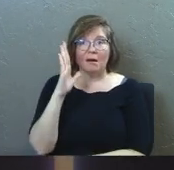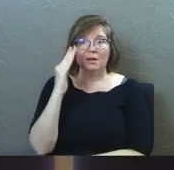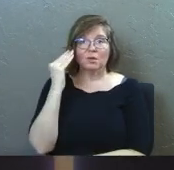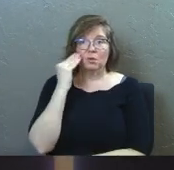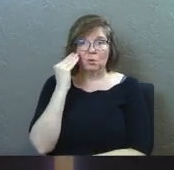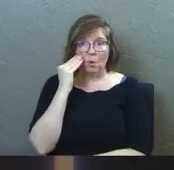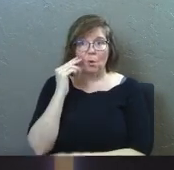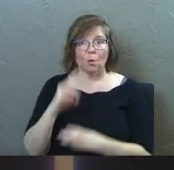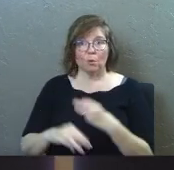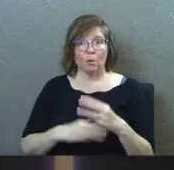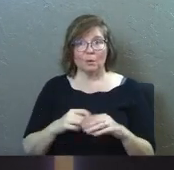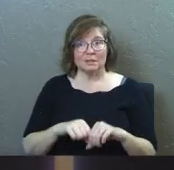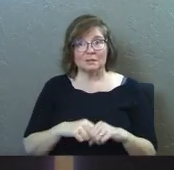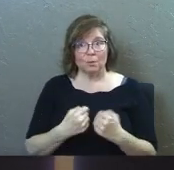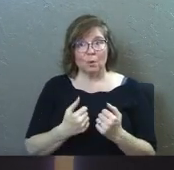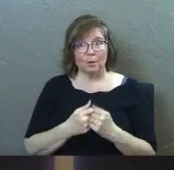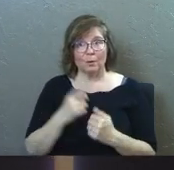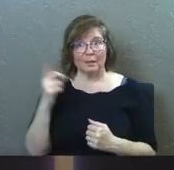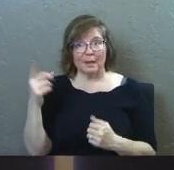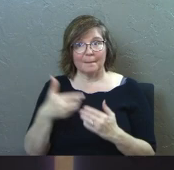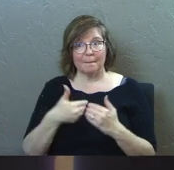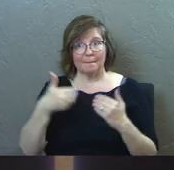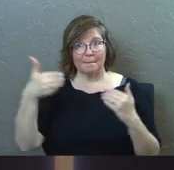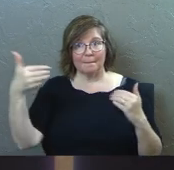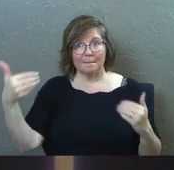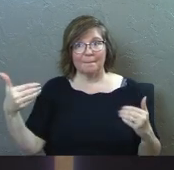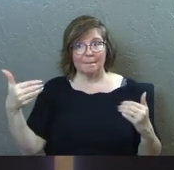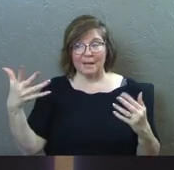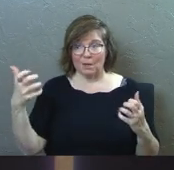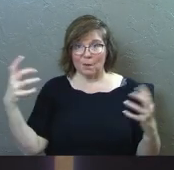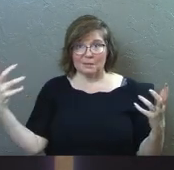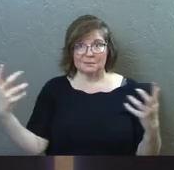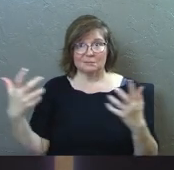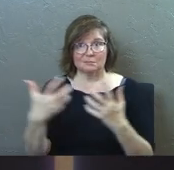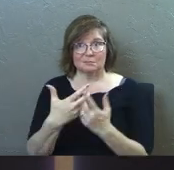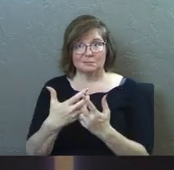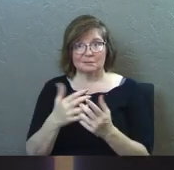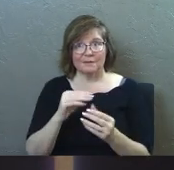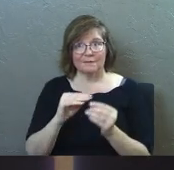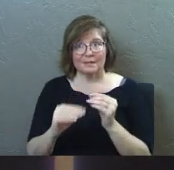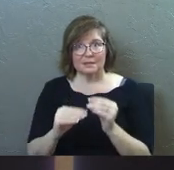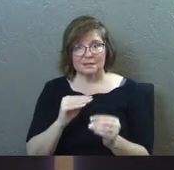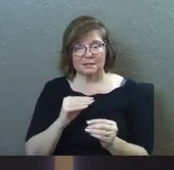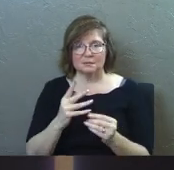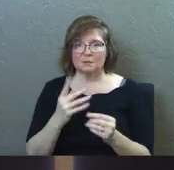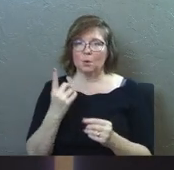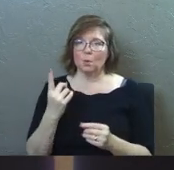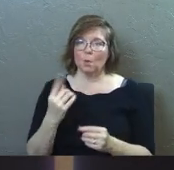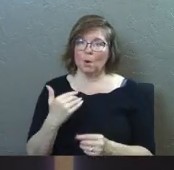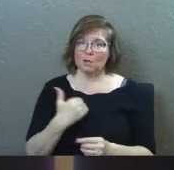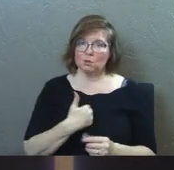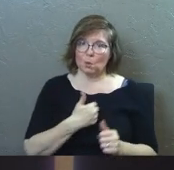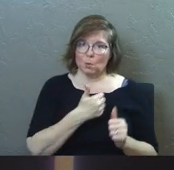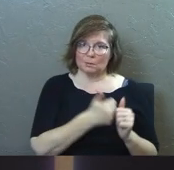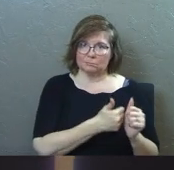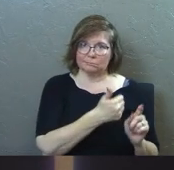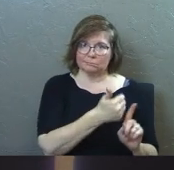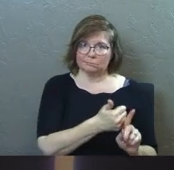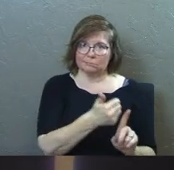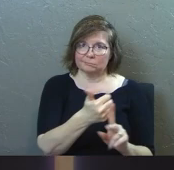God knows the world is broken with him. And he wants it fixed. One soul at a